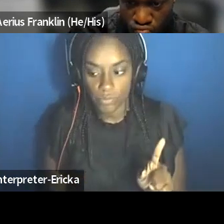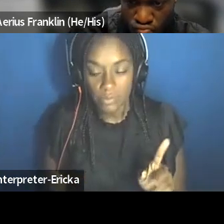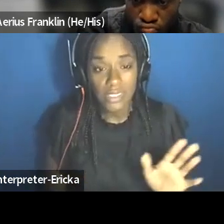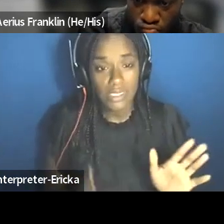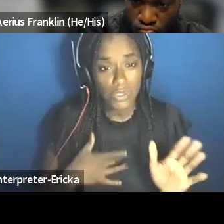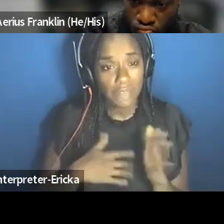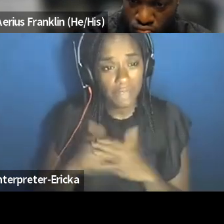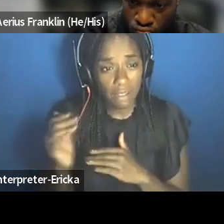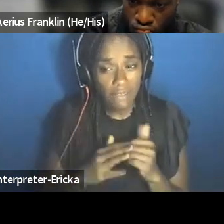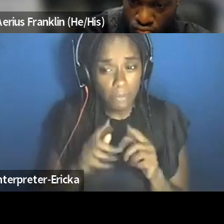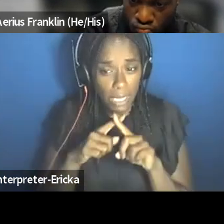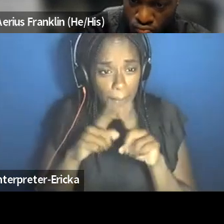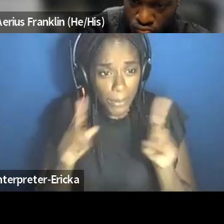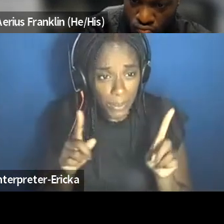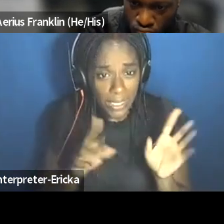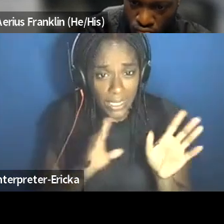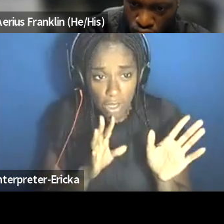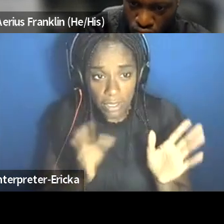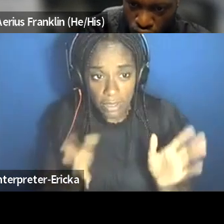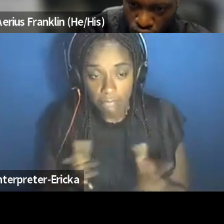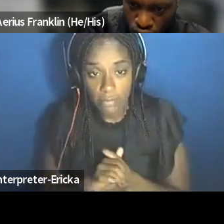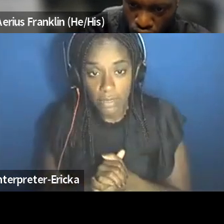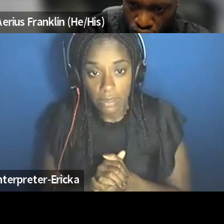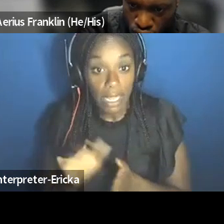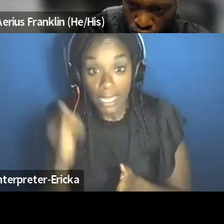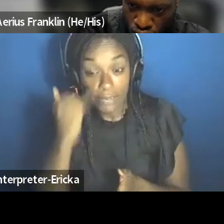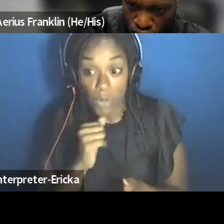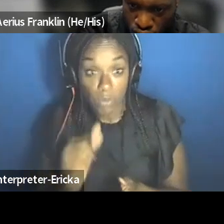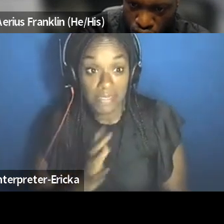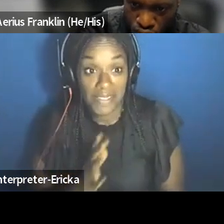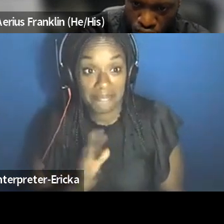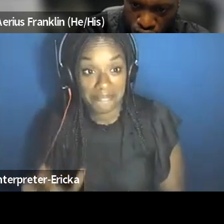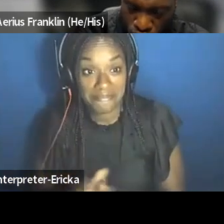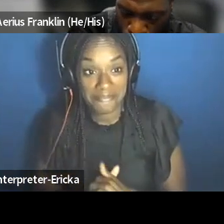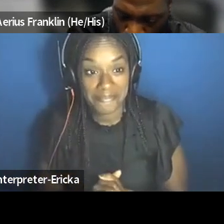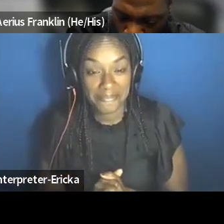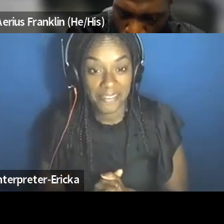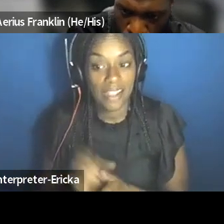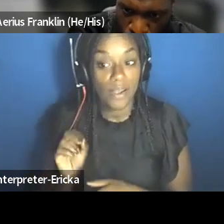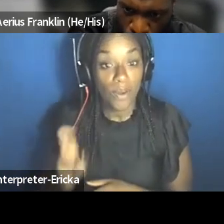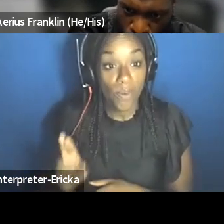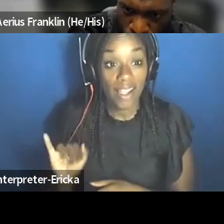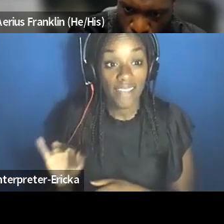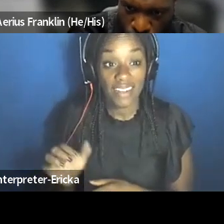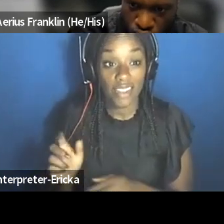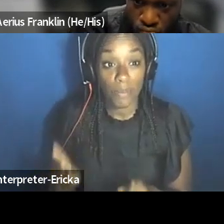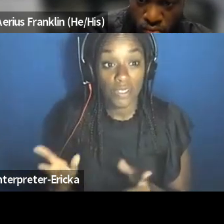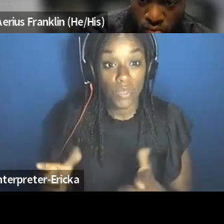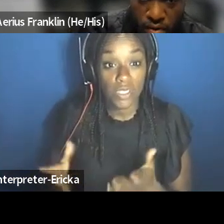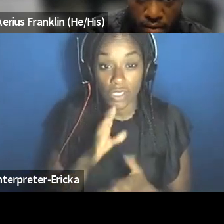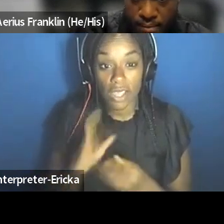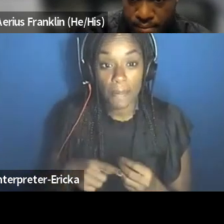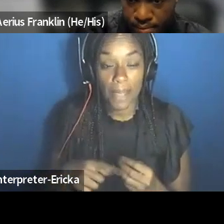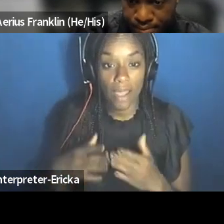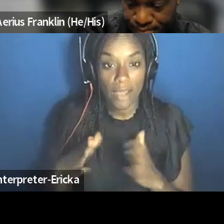comfortable unmuting and talking about this? And it's okay if you don't. Or if somebody else wants to talk about housing in your area, go ahead.